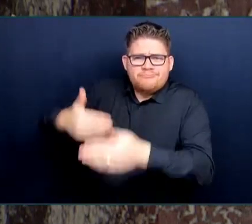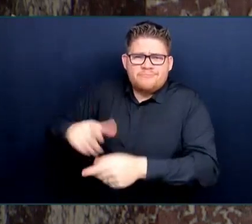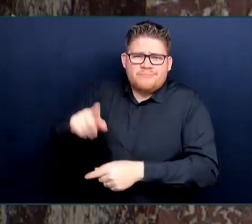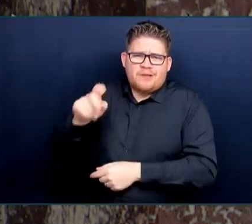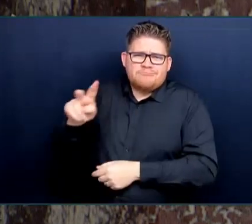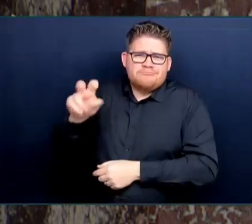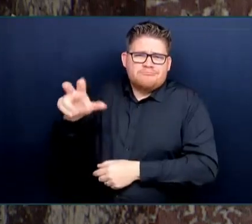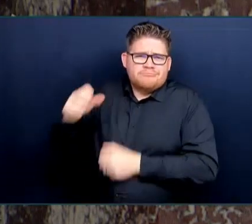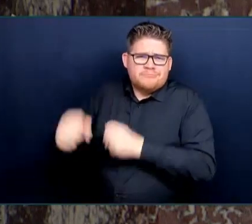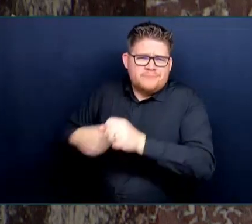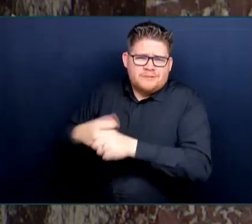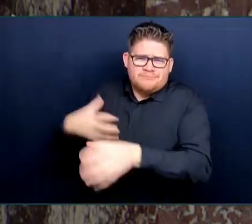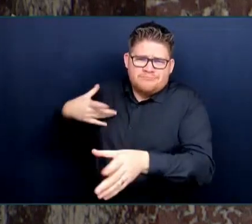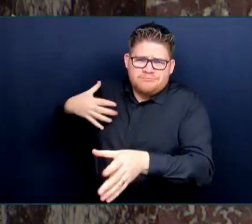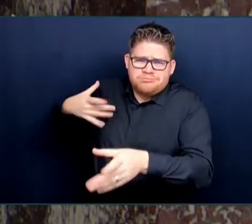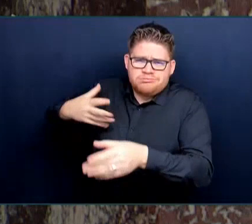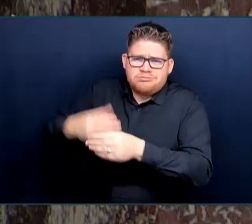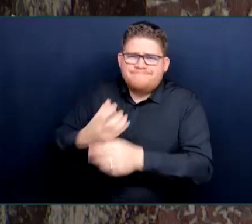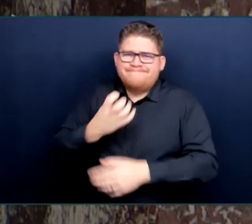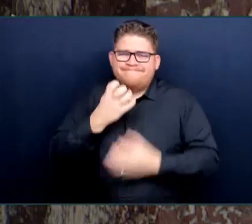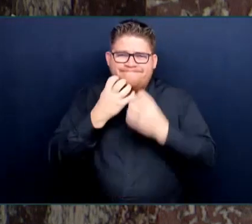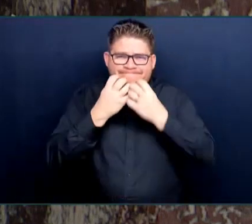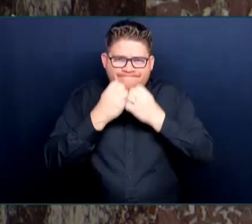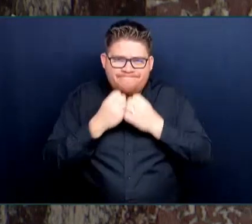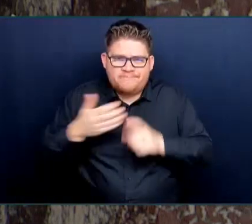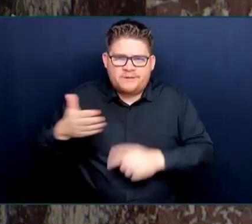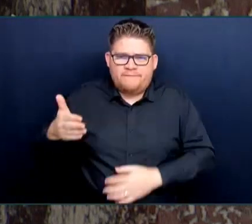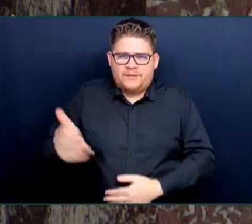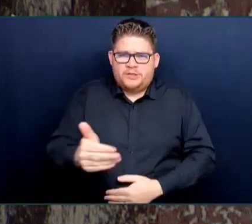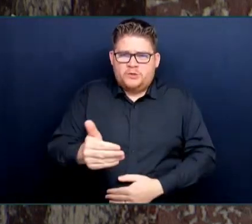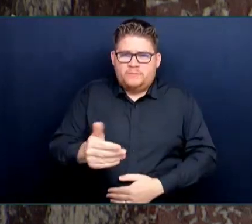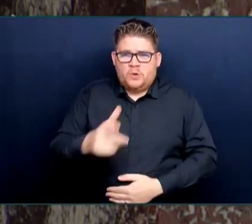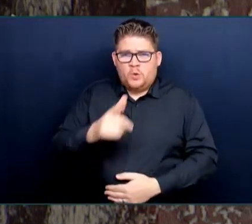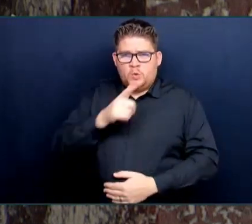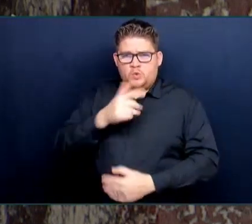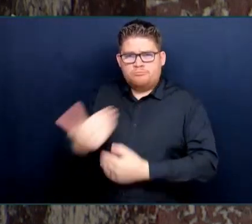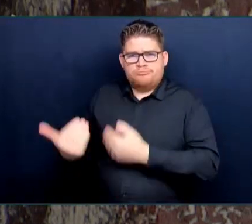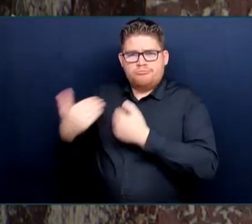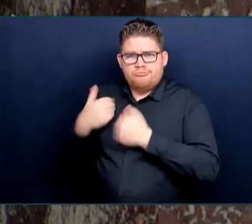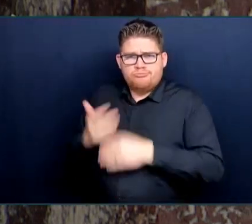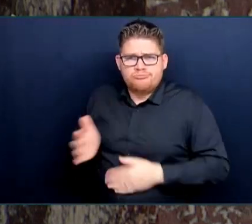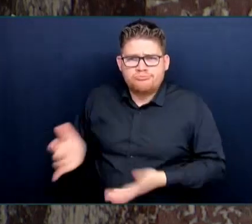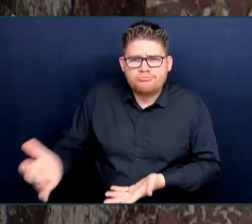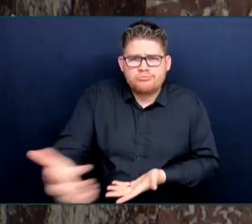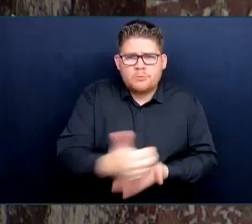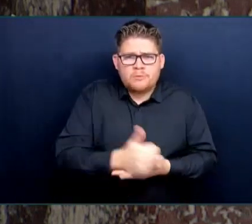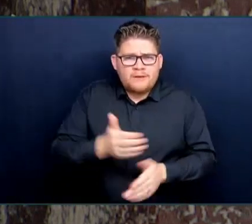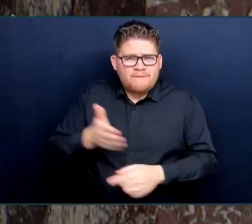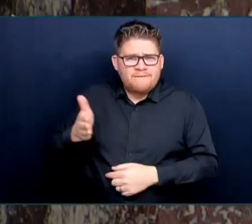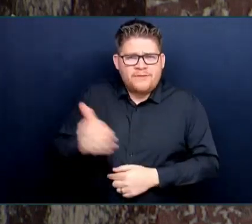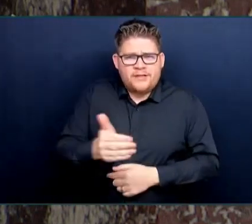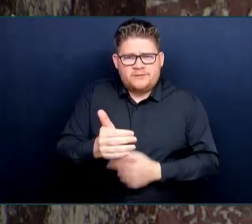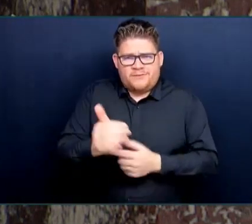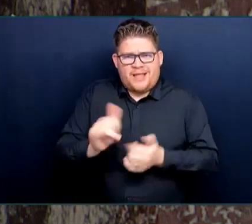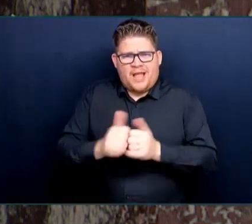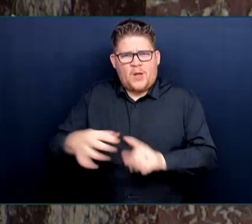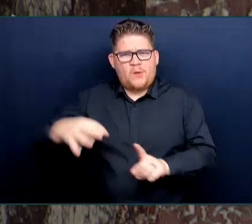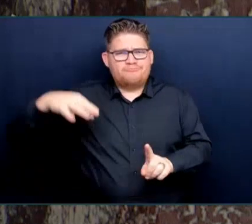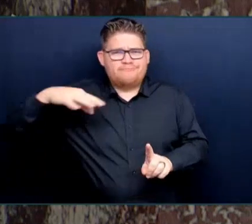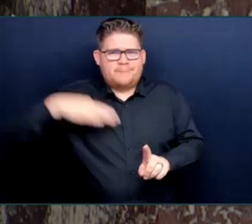waters benefit from the wealth of the ocean like they once did? The privatization of our fisheries has had